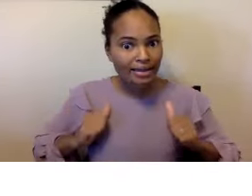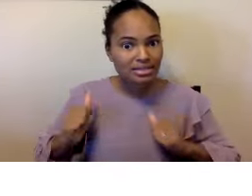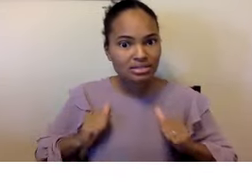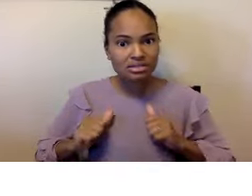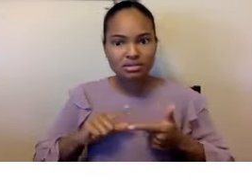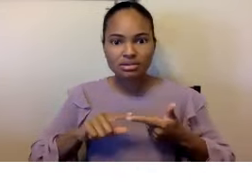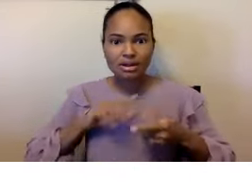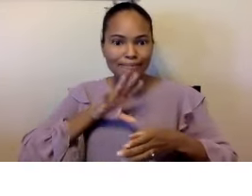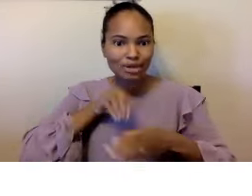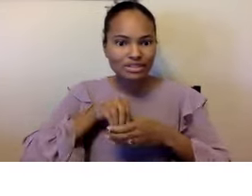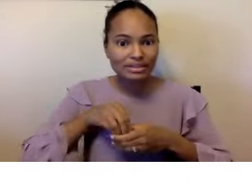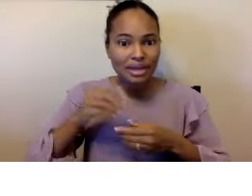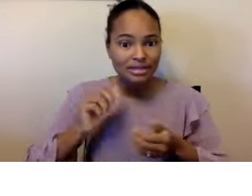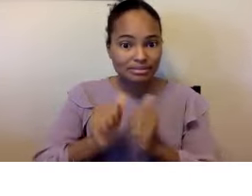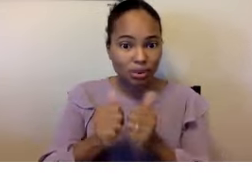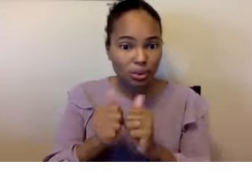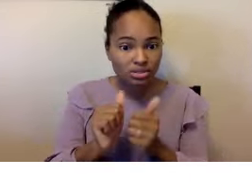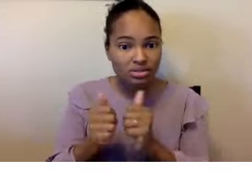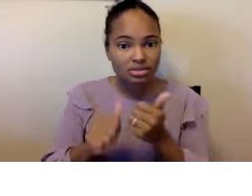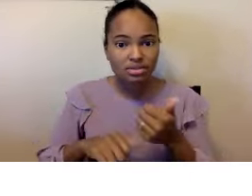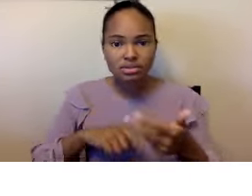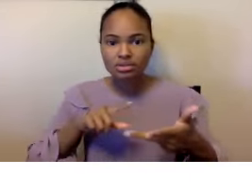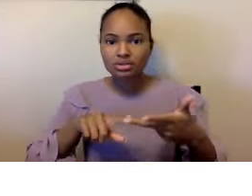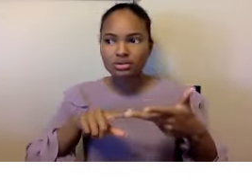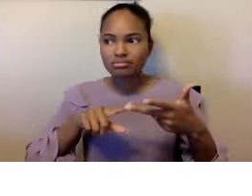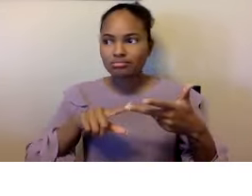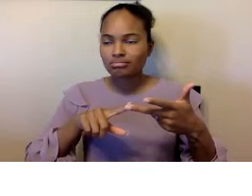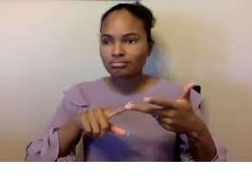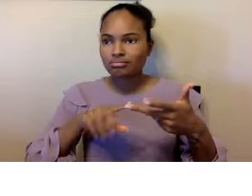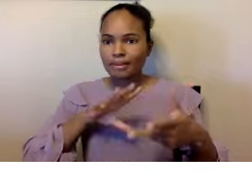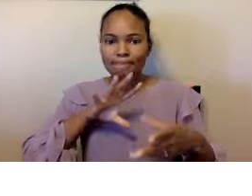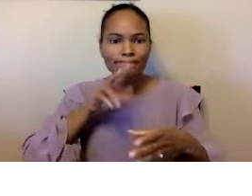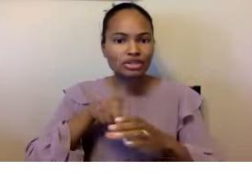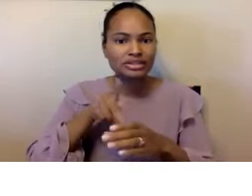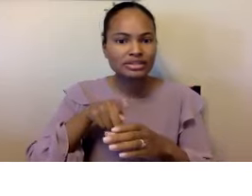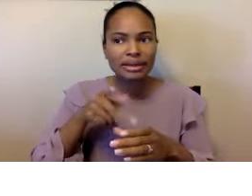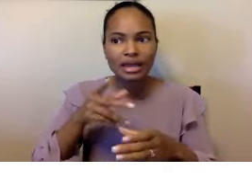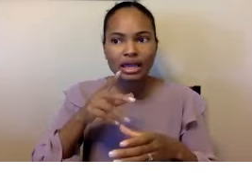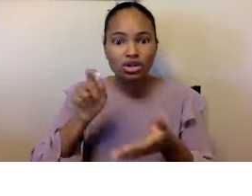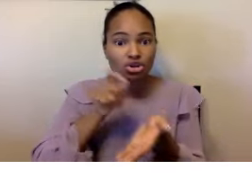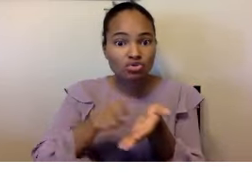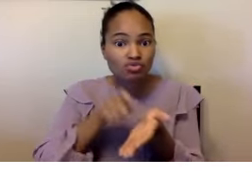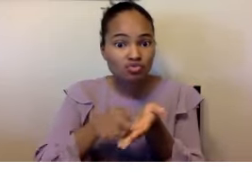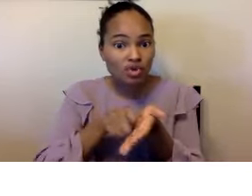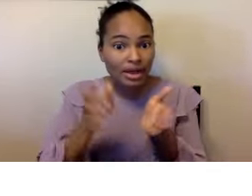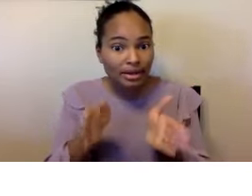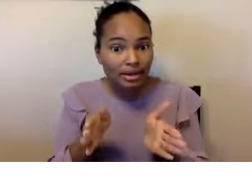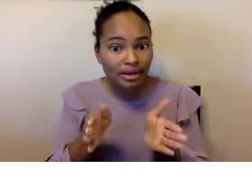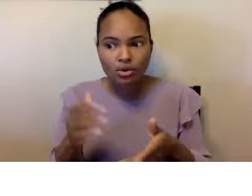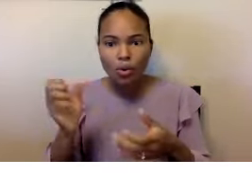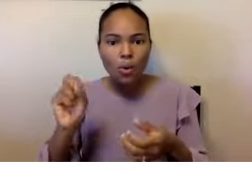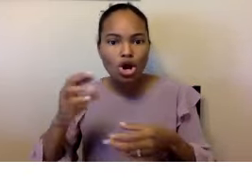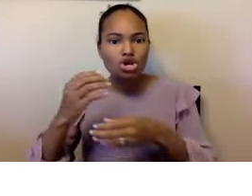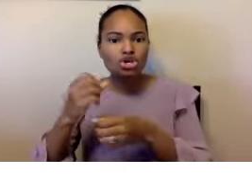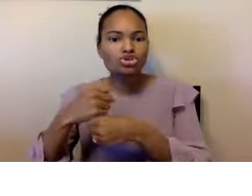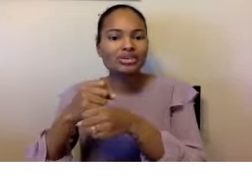in sports, could participate in writing books or making art